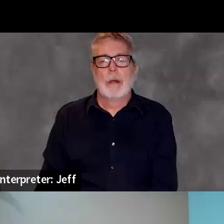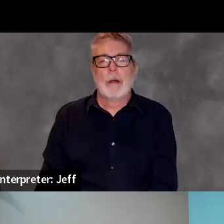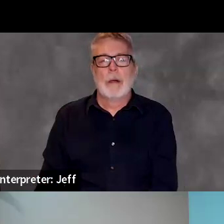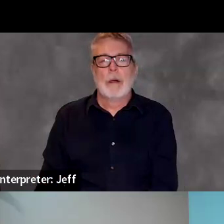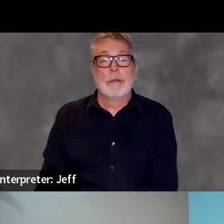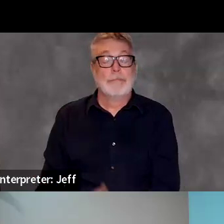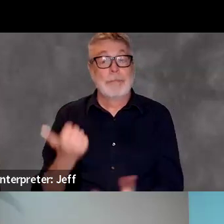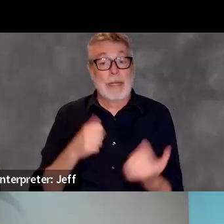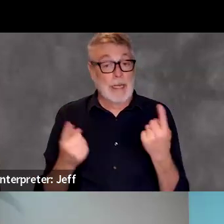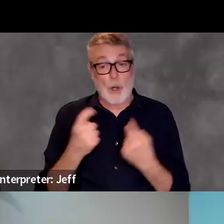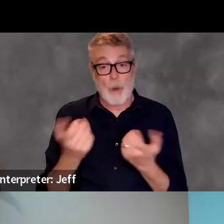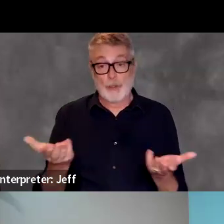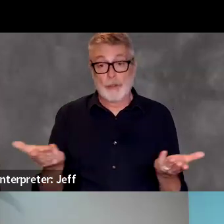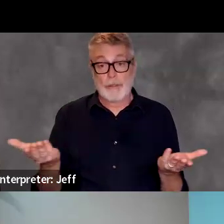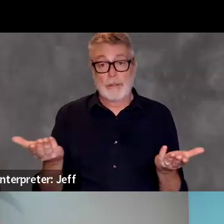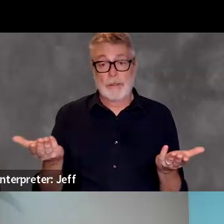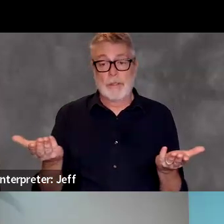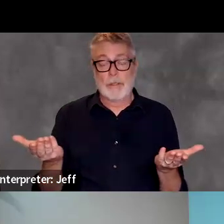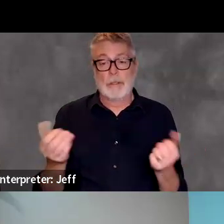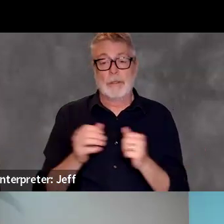you have any questions in the chat?